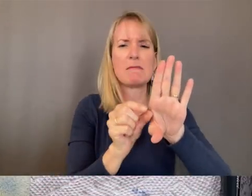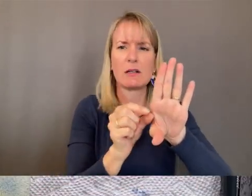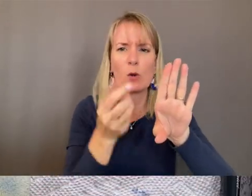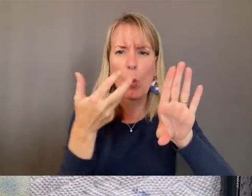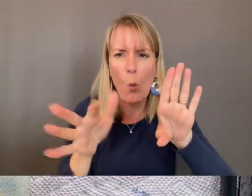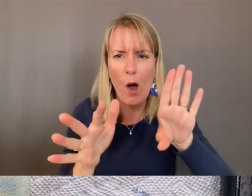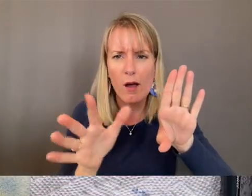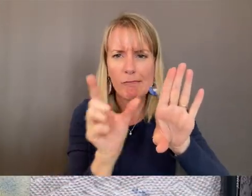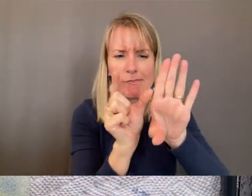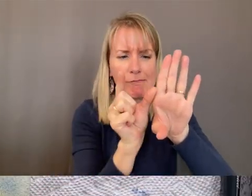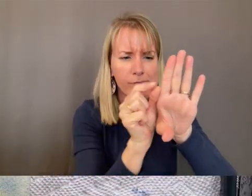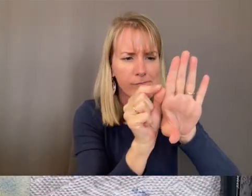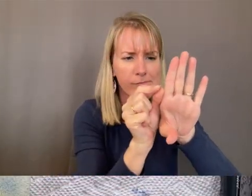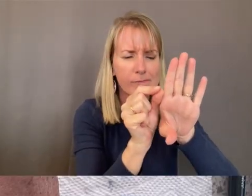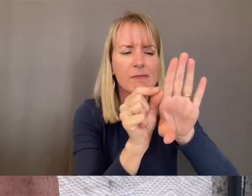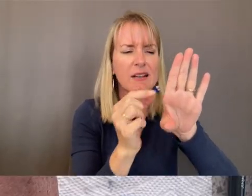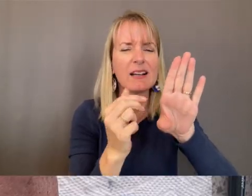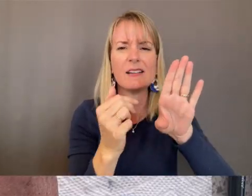between.